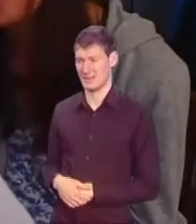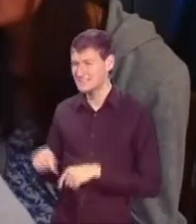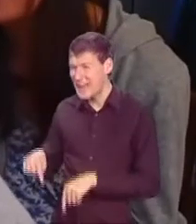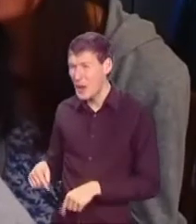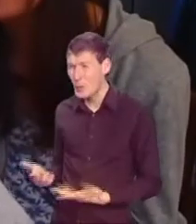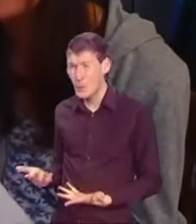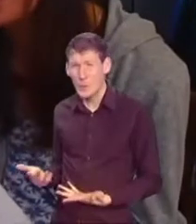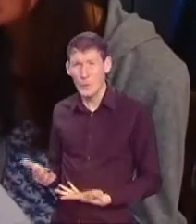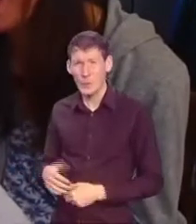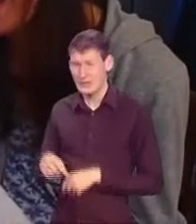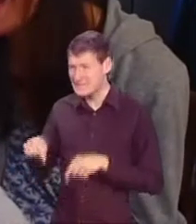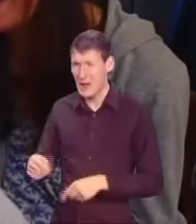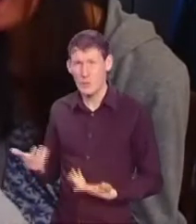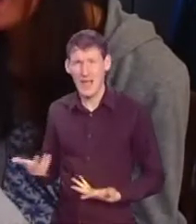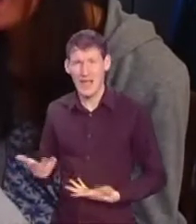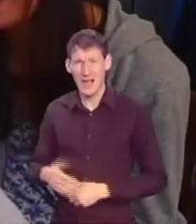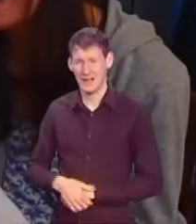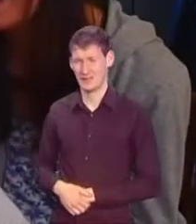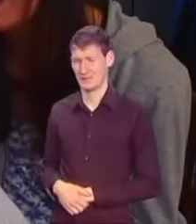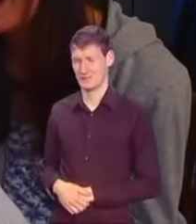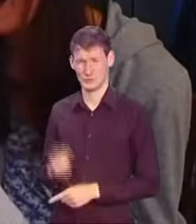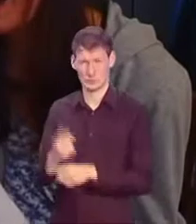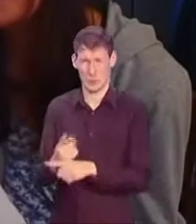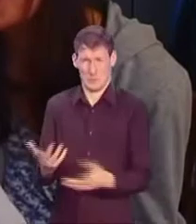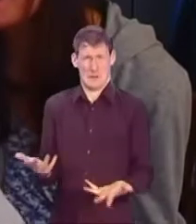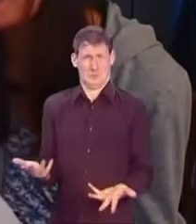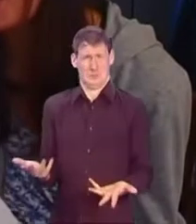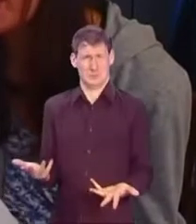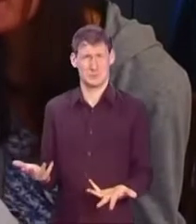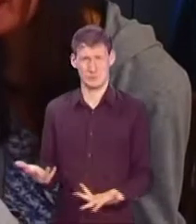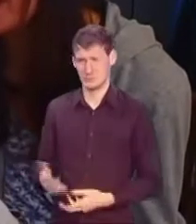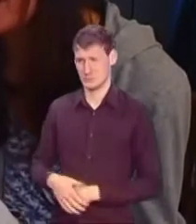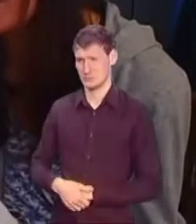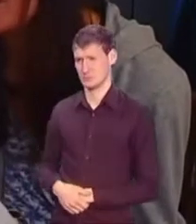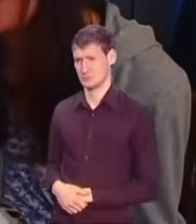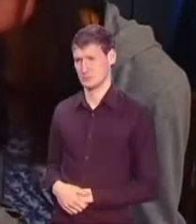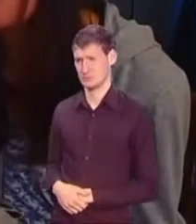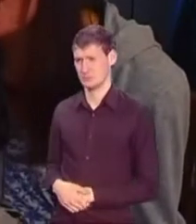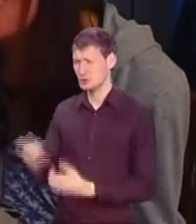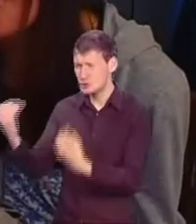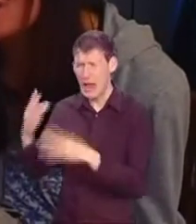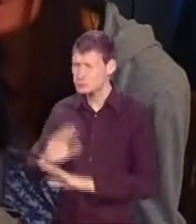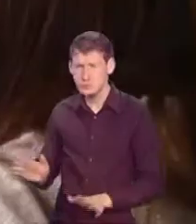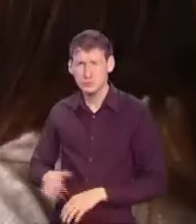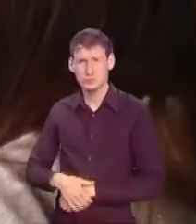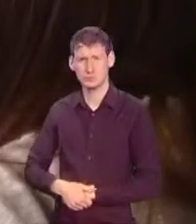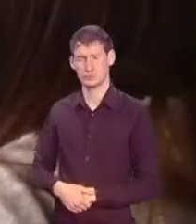Down? Down where? I don't understand what you mean. Don't